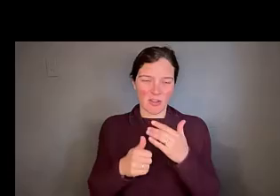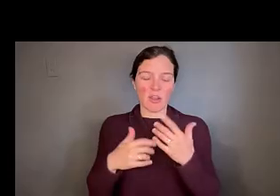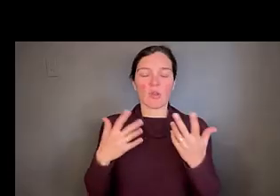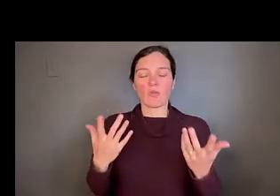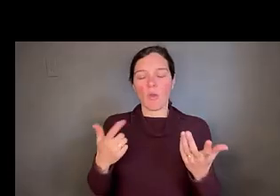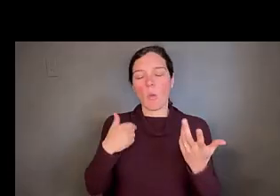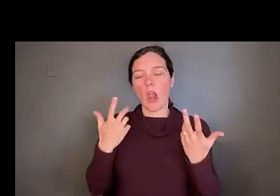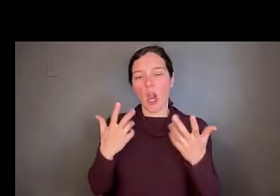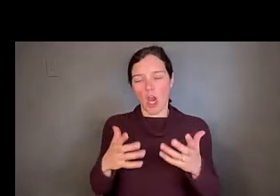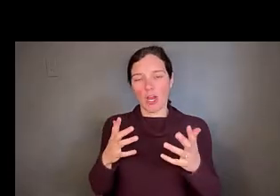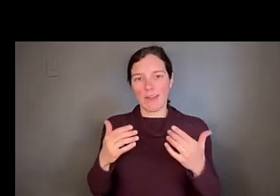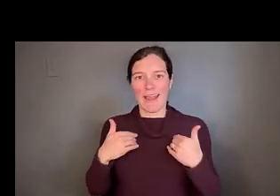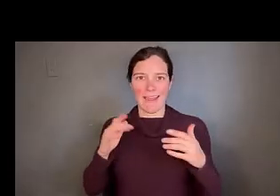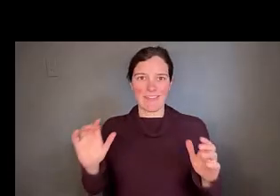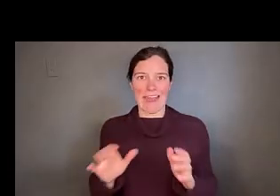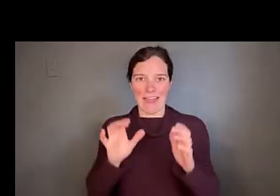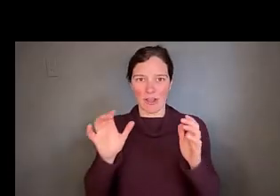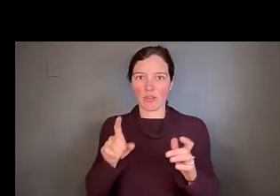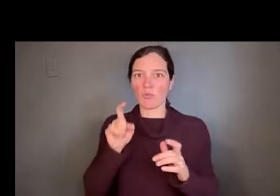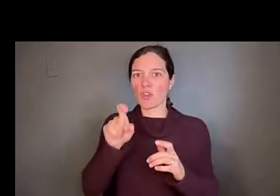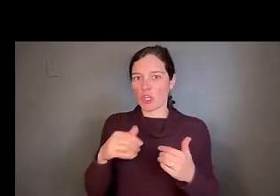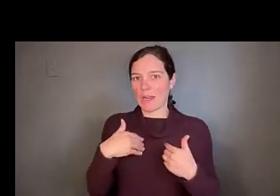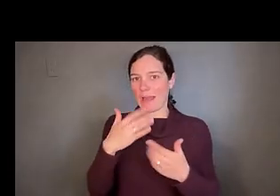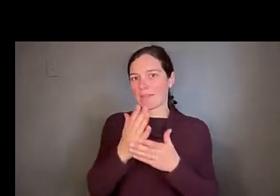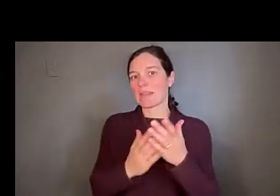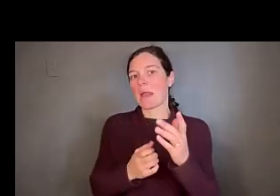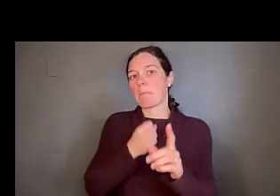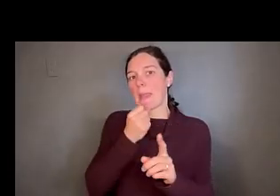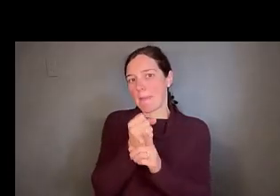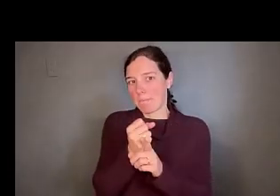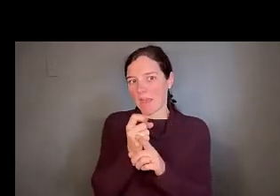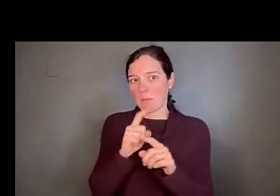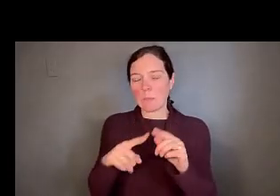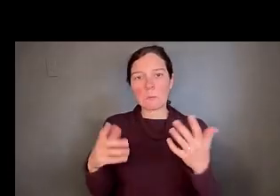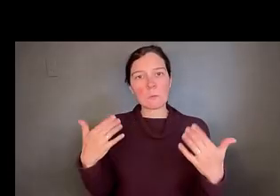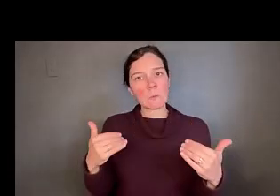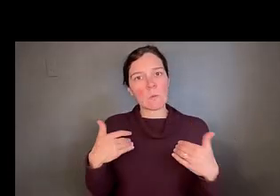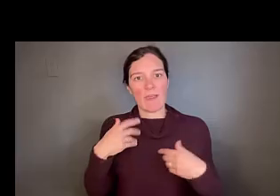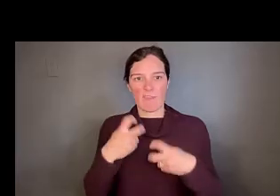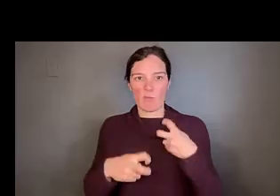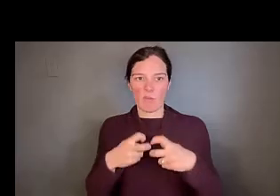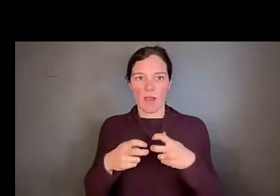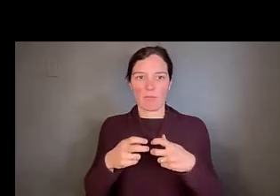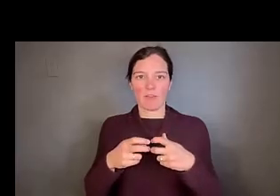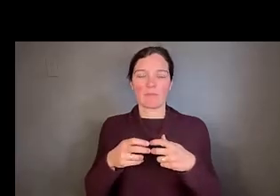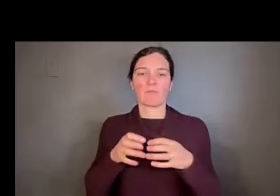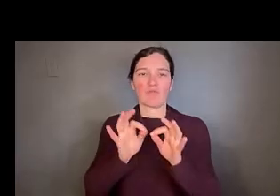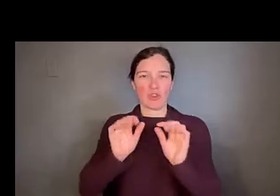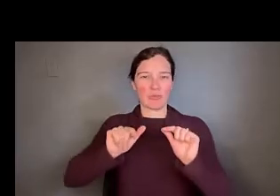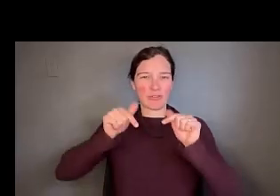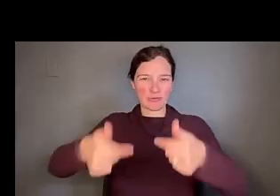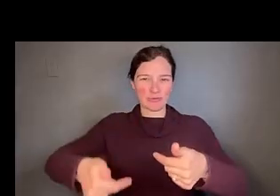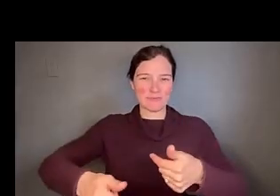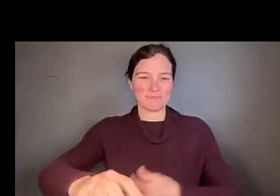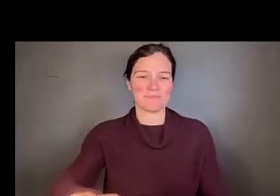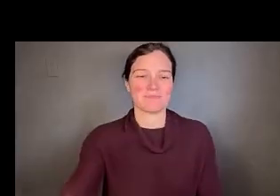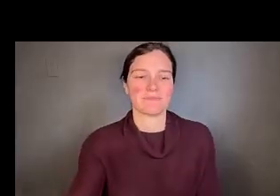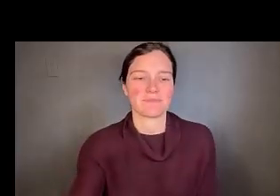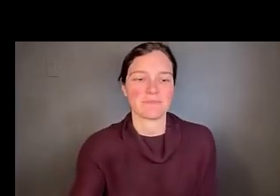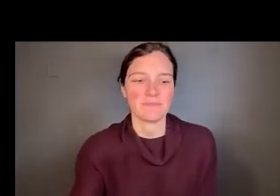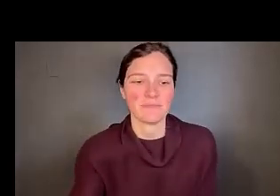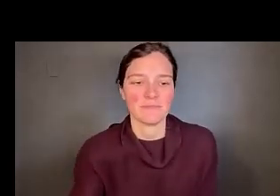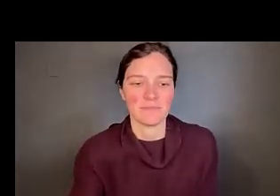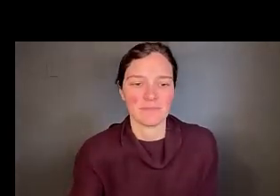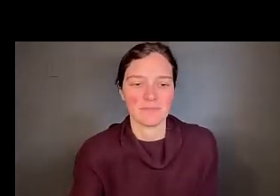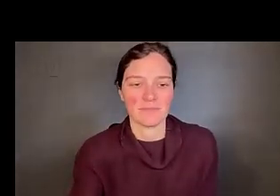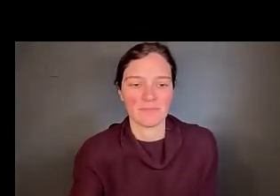we're already taking actions which should have some impact, but boy, do we have a problem emerging. So here's the question. Chase has